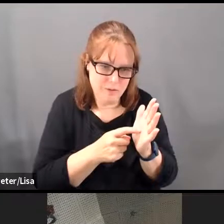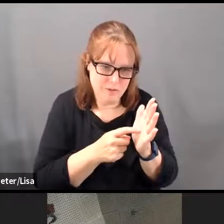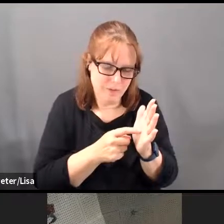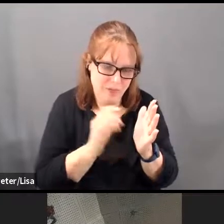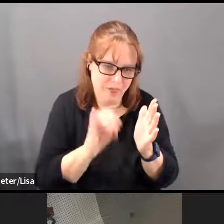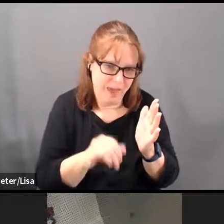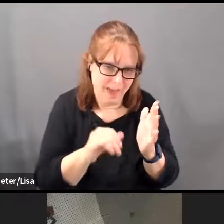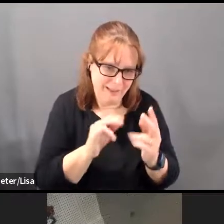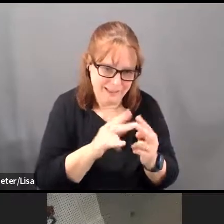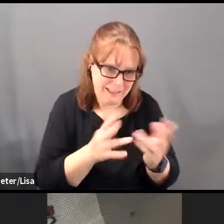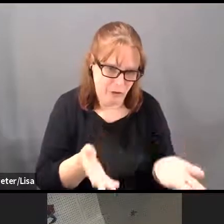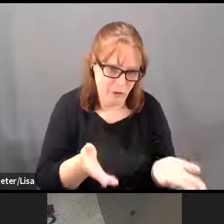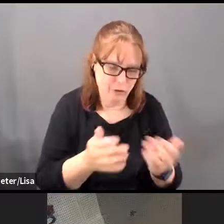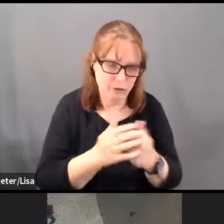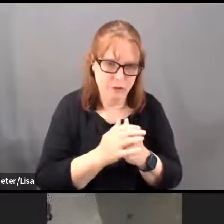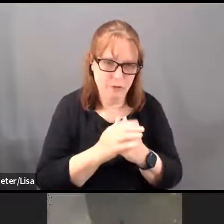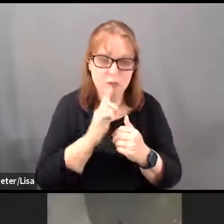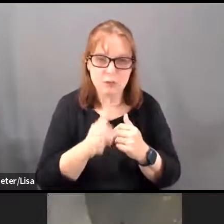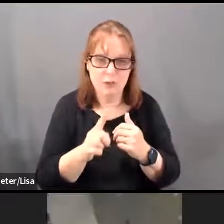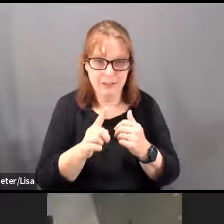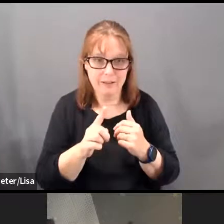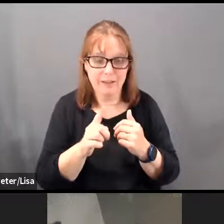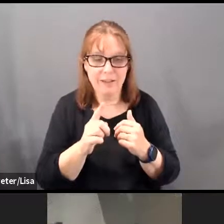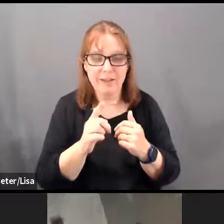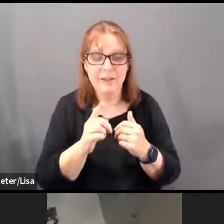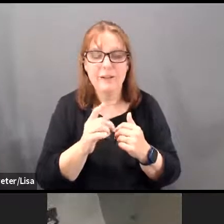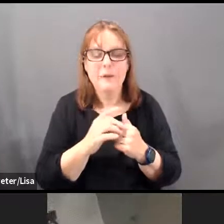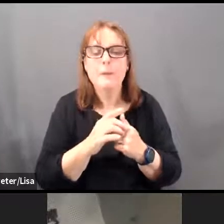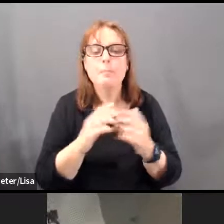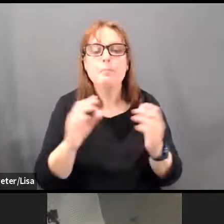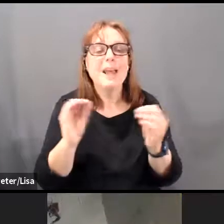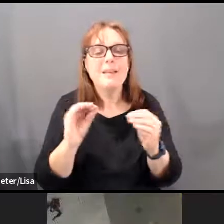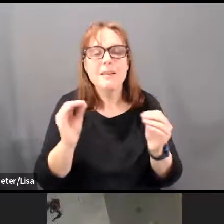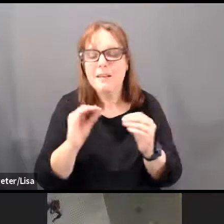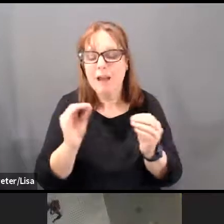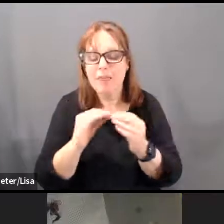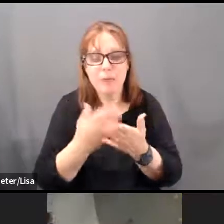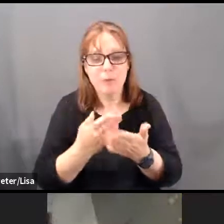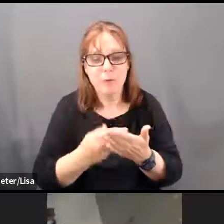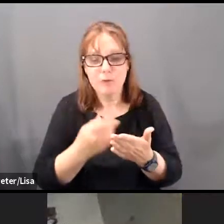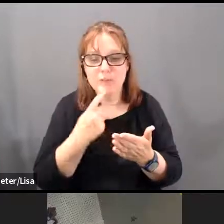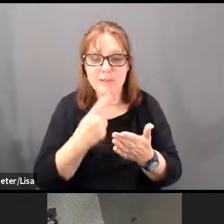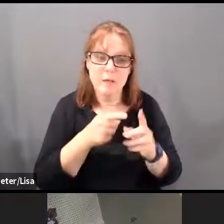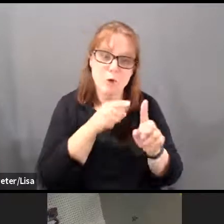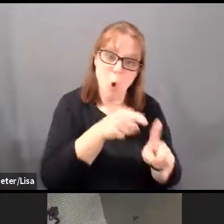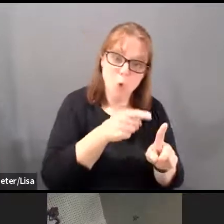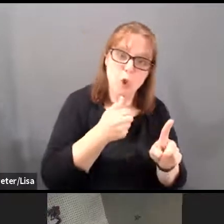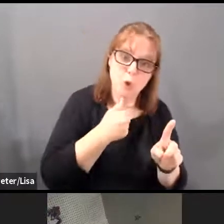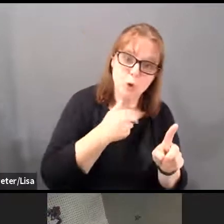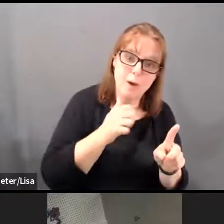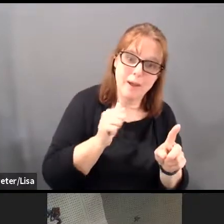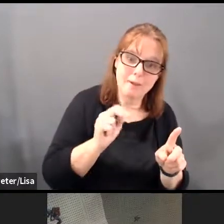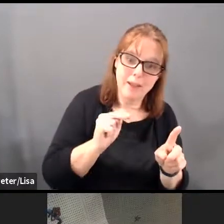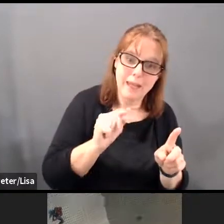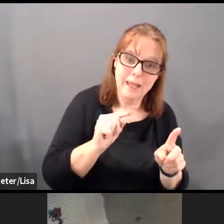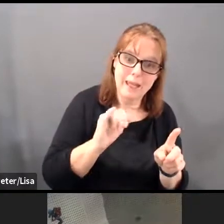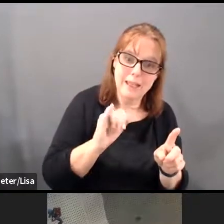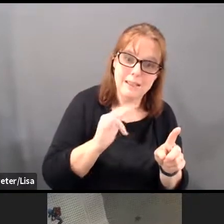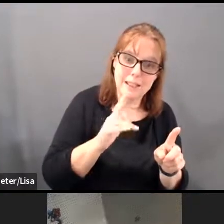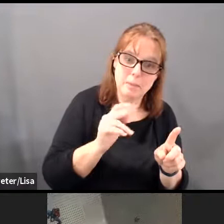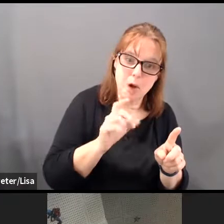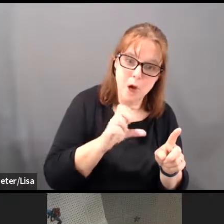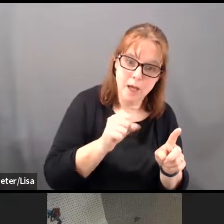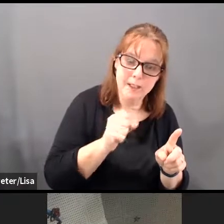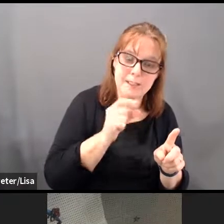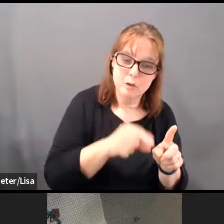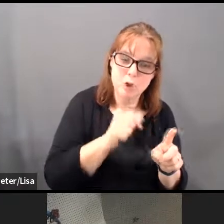really tells you anything. In other words, there wasn't research done that said, aha, those who had antibodies don't get COVID. That wasn't how the